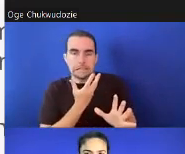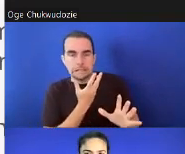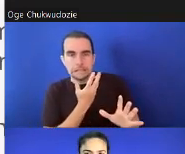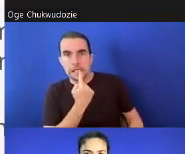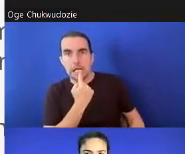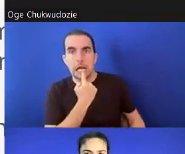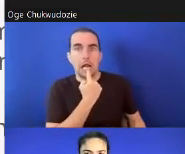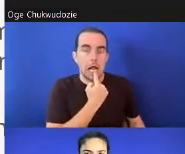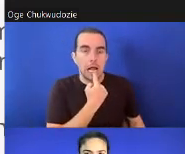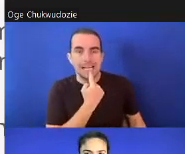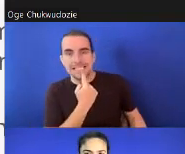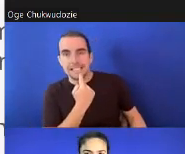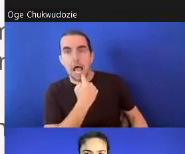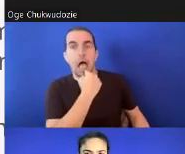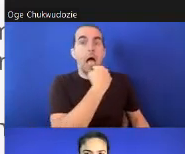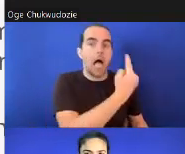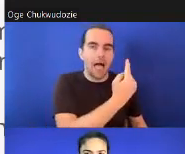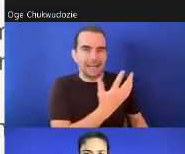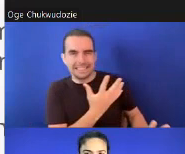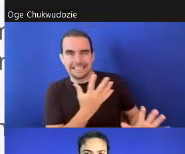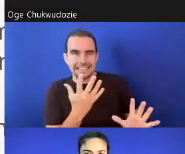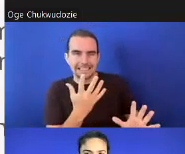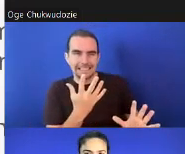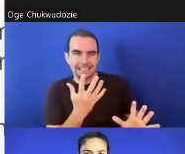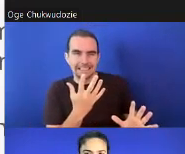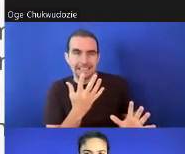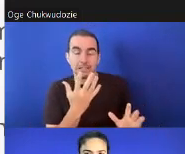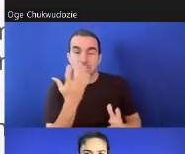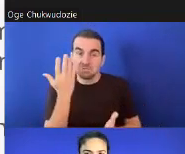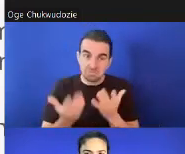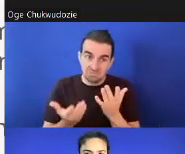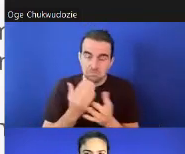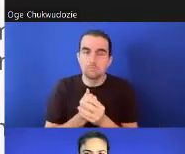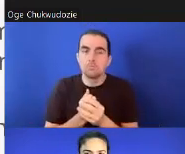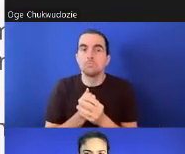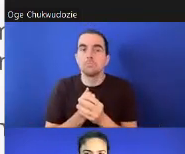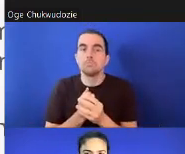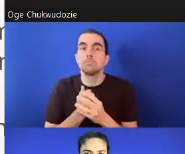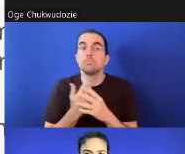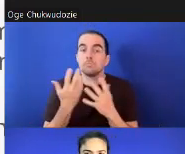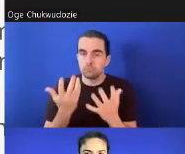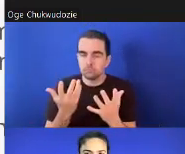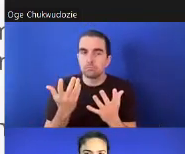protect the victim, and we need to protect the alleged person also.